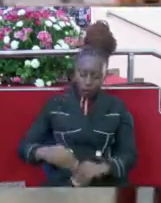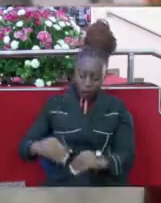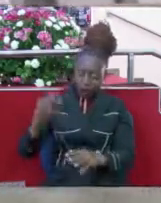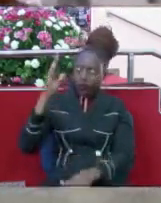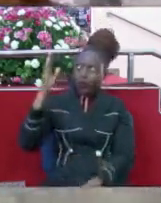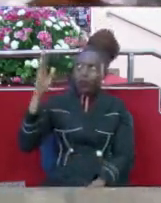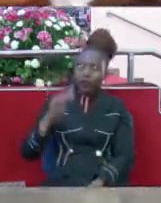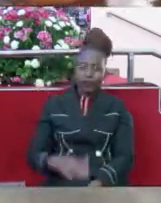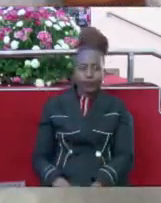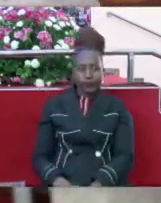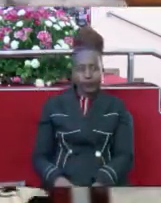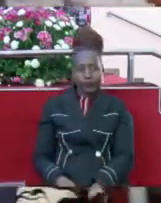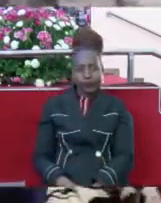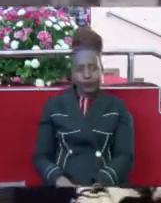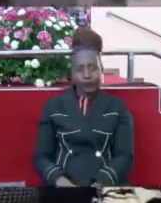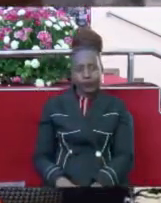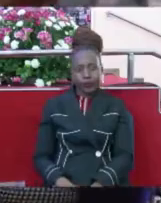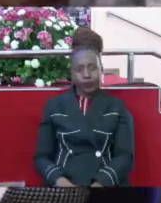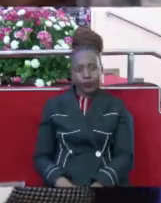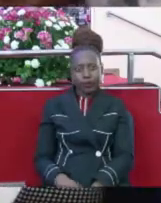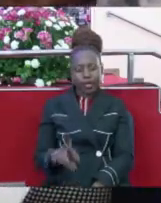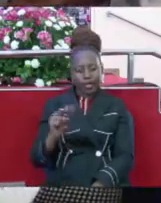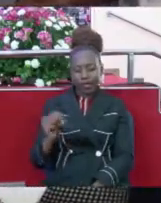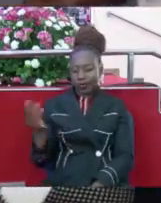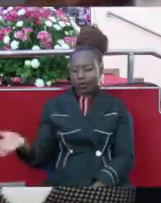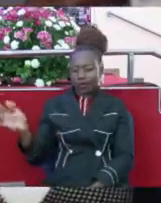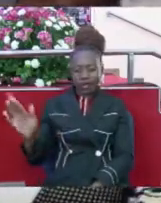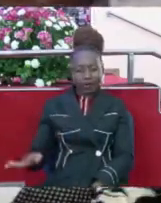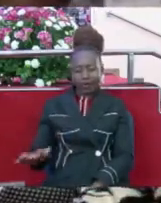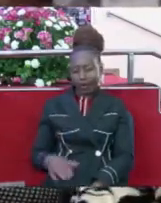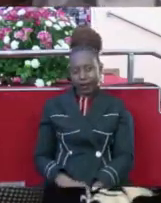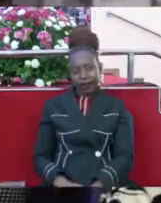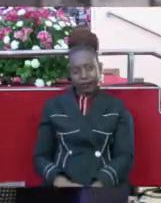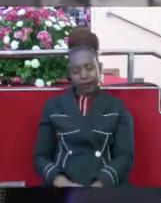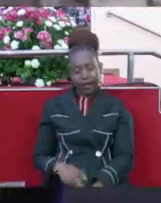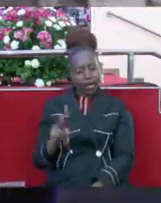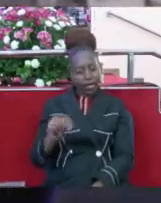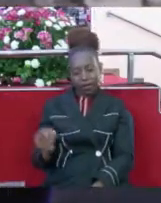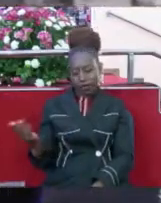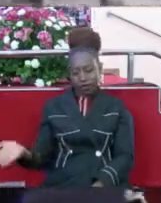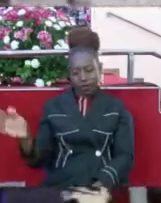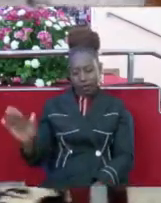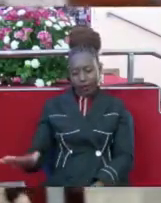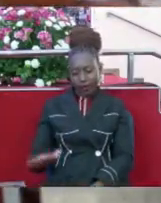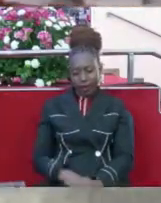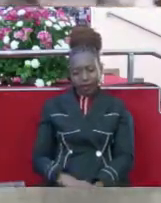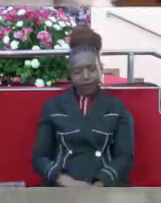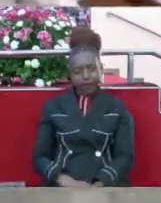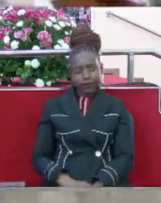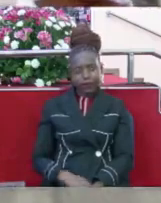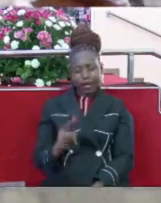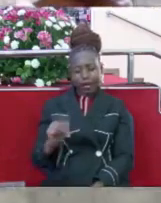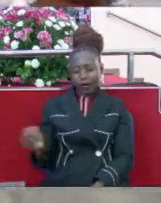follow you. There is no turning back. There is no turning back. No